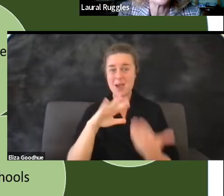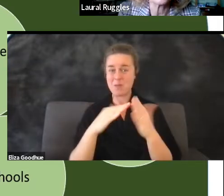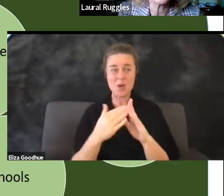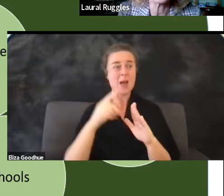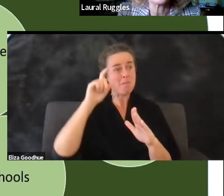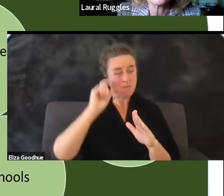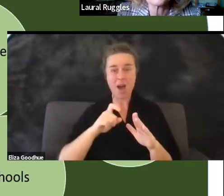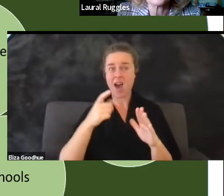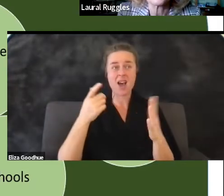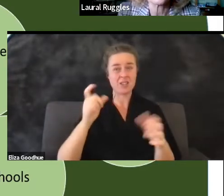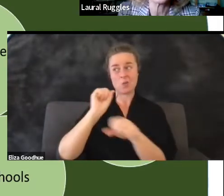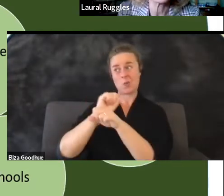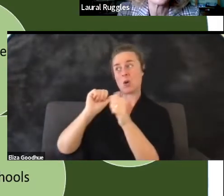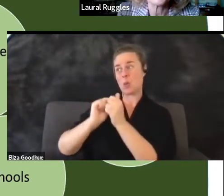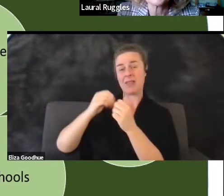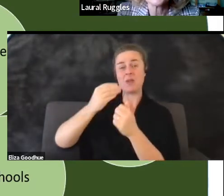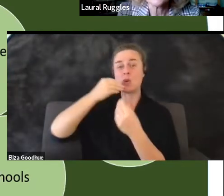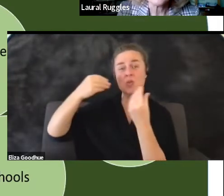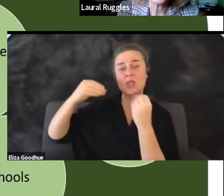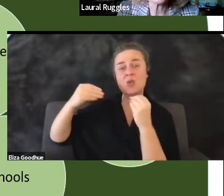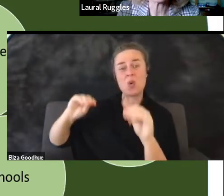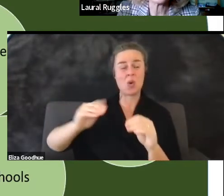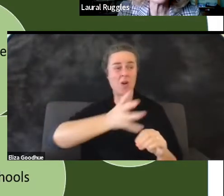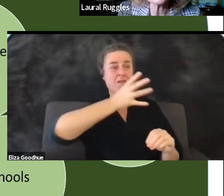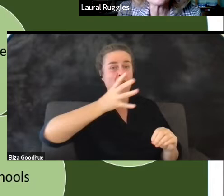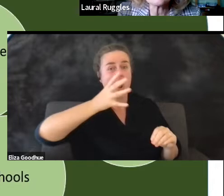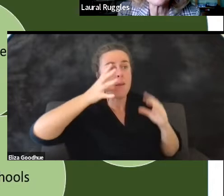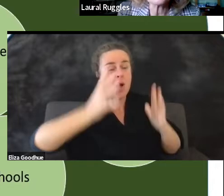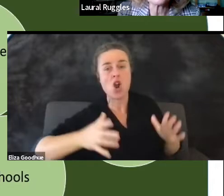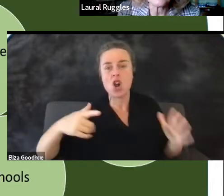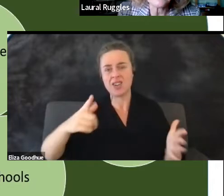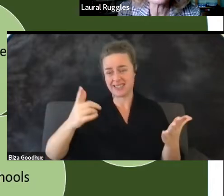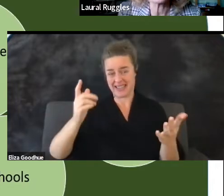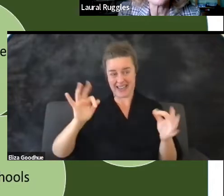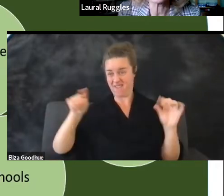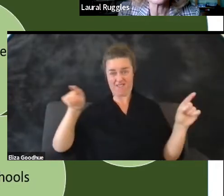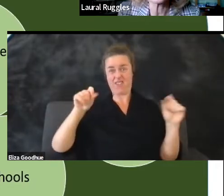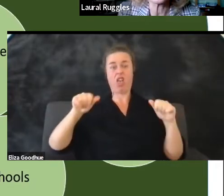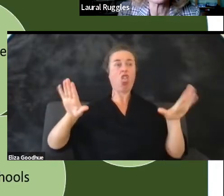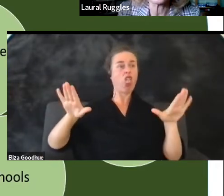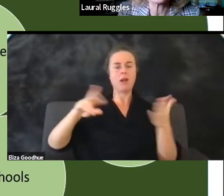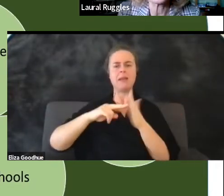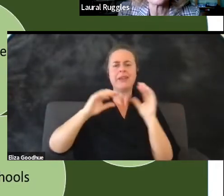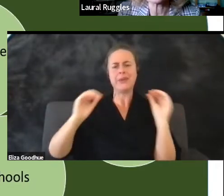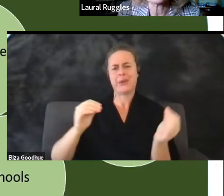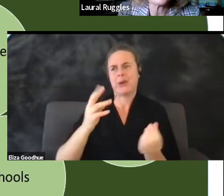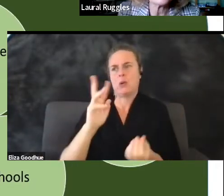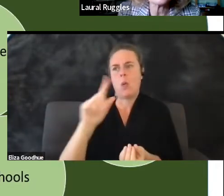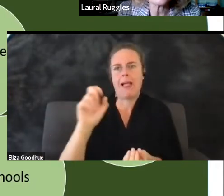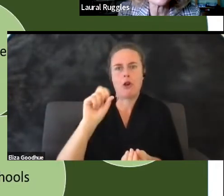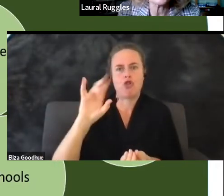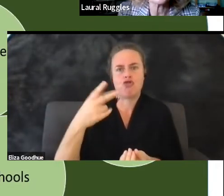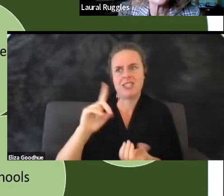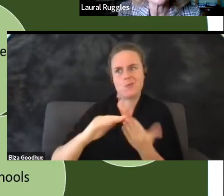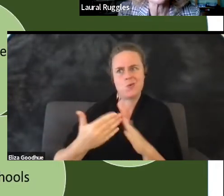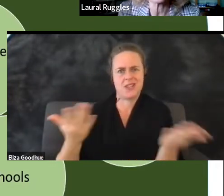not working with the grocery stores or the farmers, but they don't necessarily have to come to your monthly